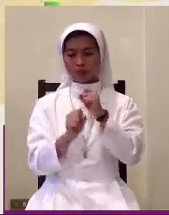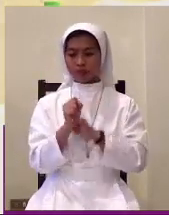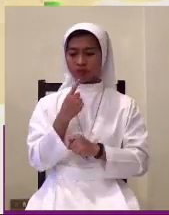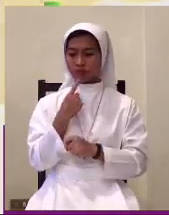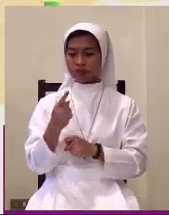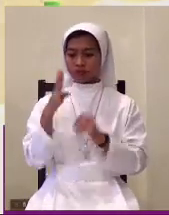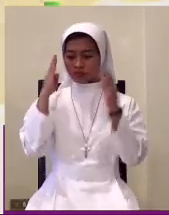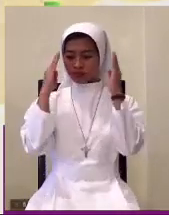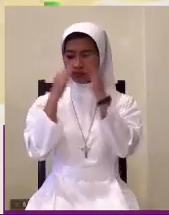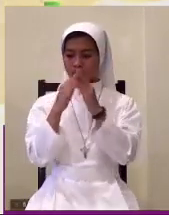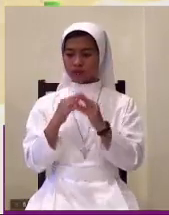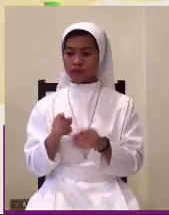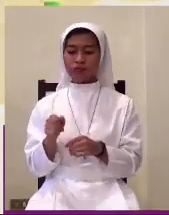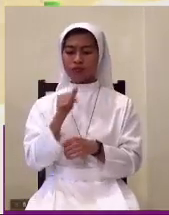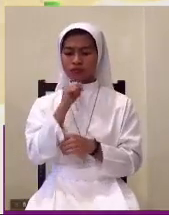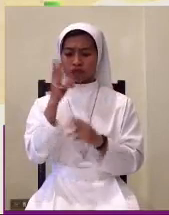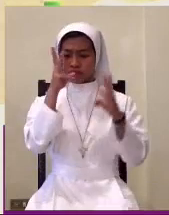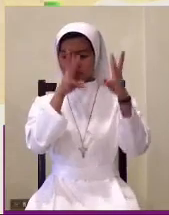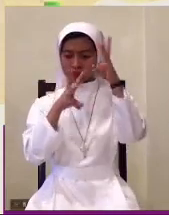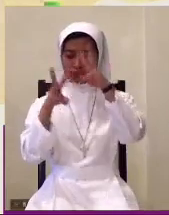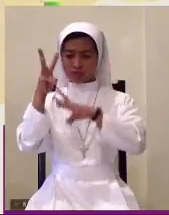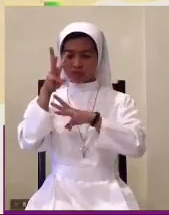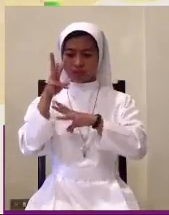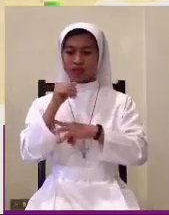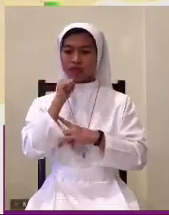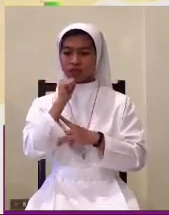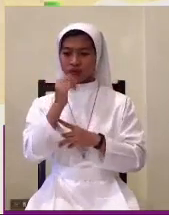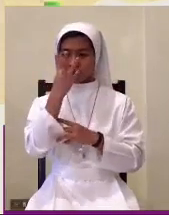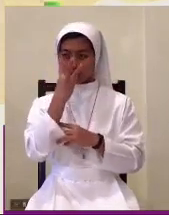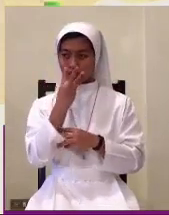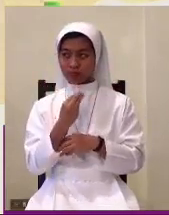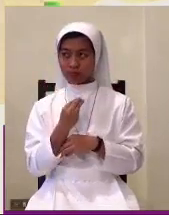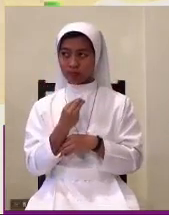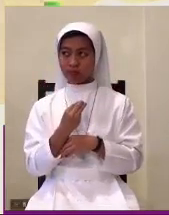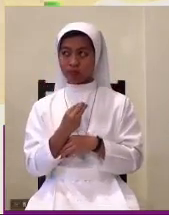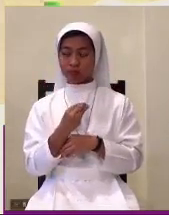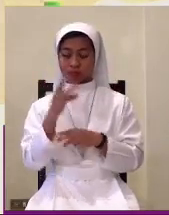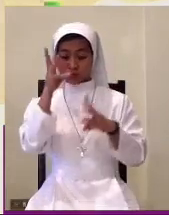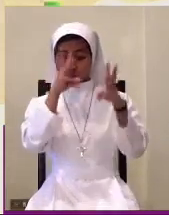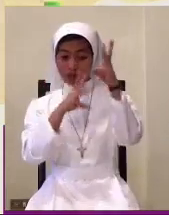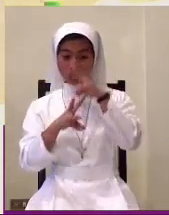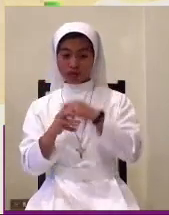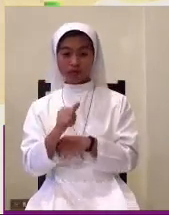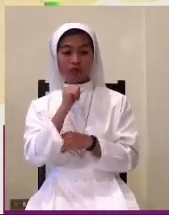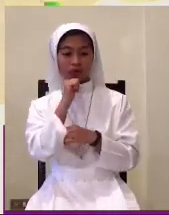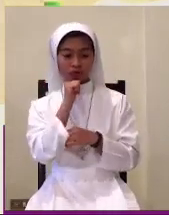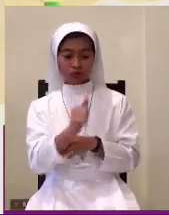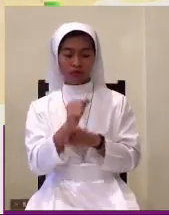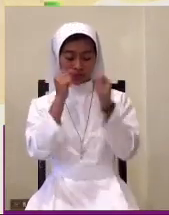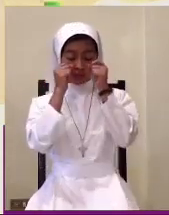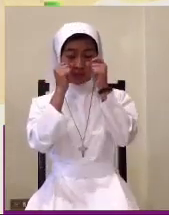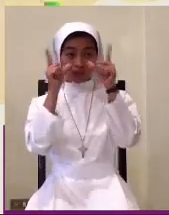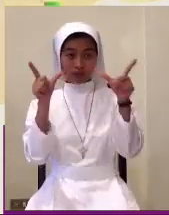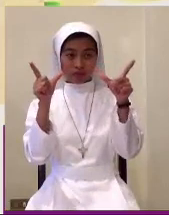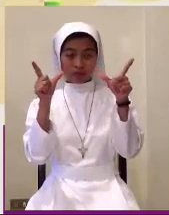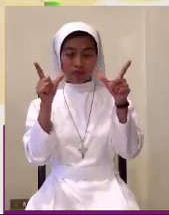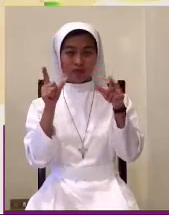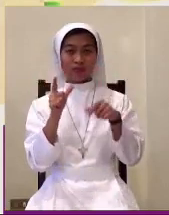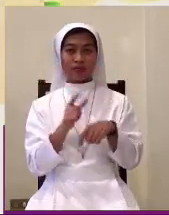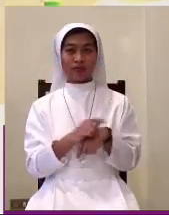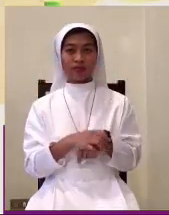not worry that you cannot sleep. Rather worry that you will not wake